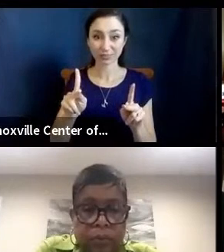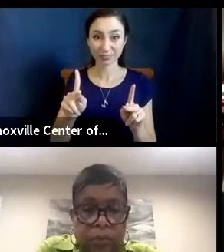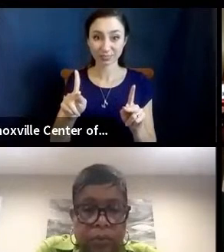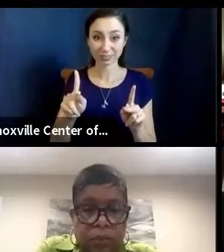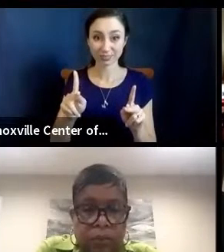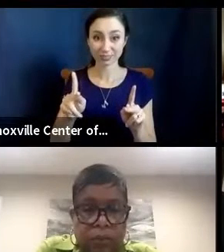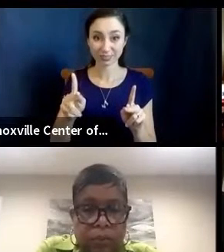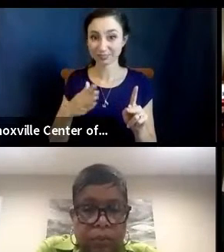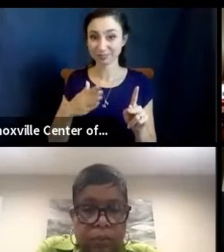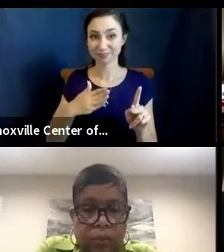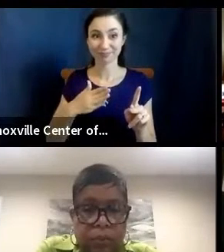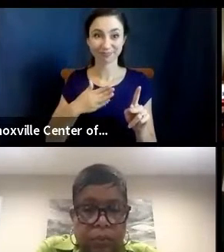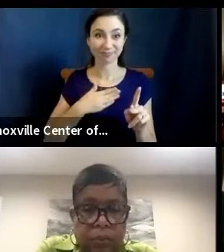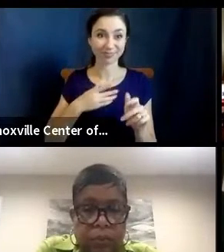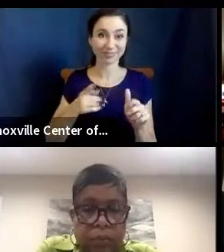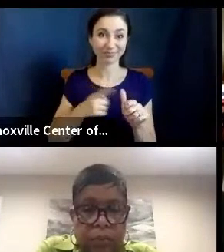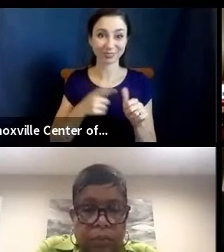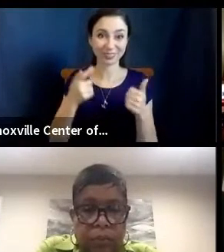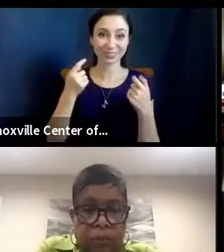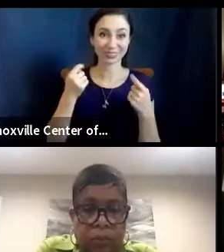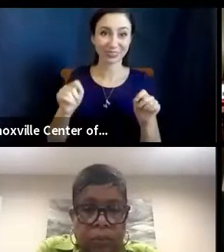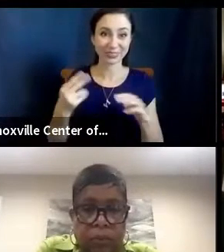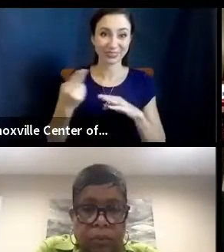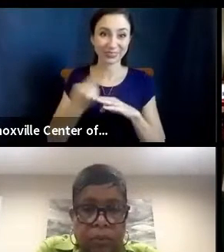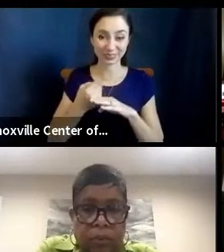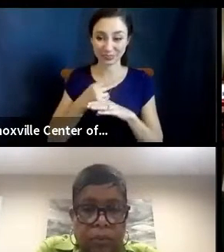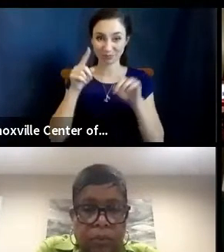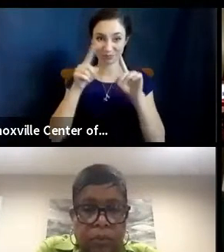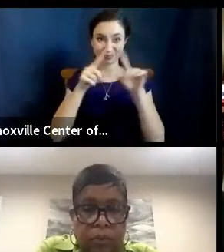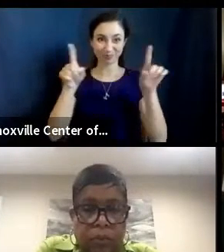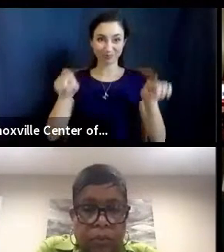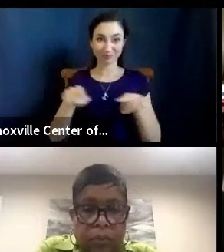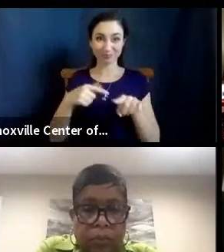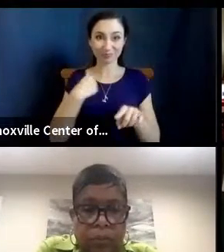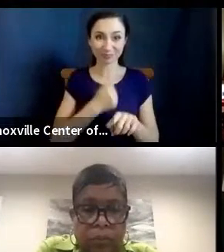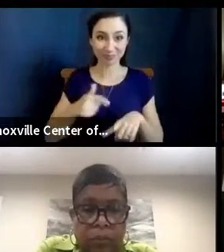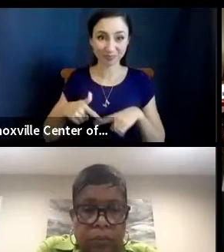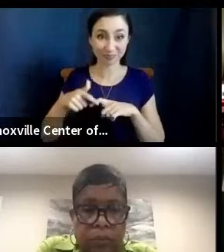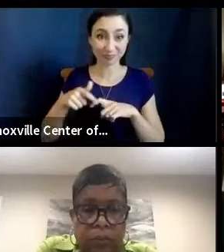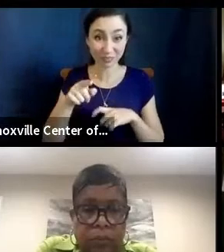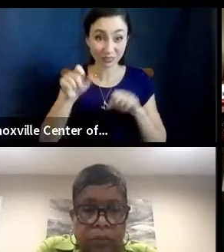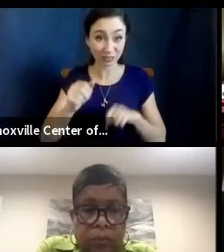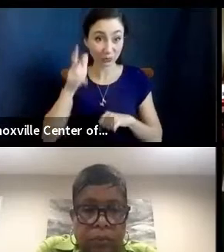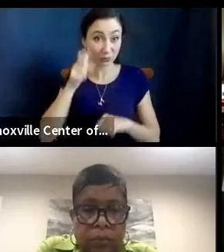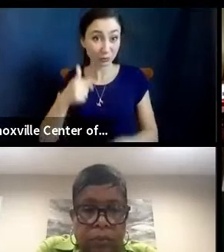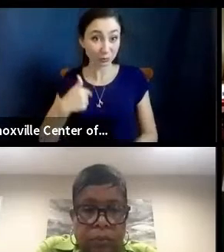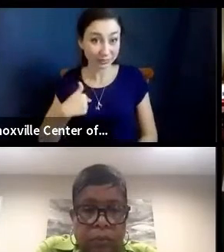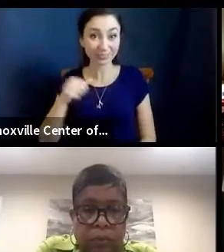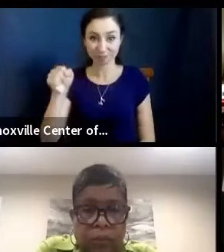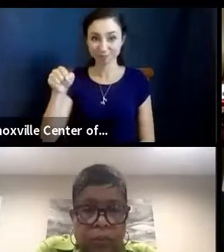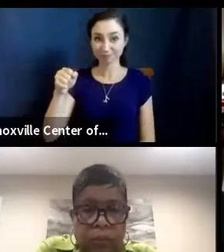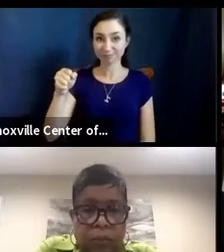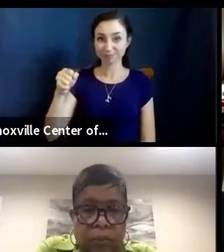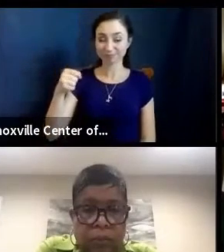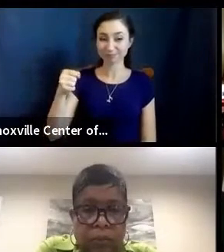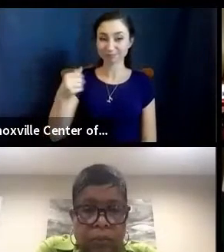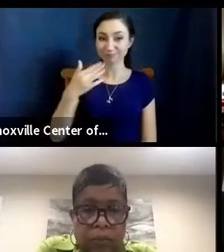This is my first attempt, so I apologize for holding everybody up. Can you hear me? You can, thank you.